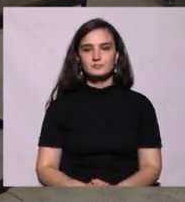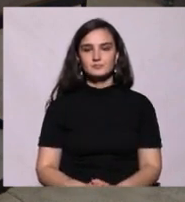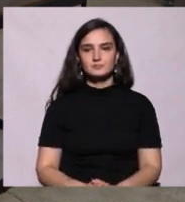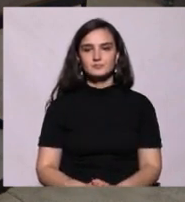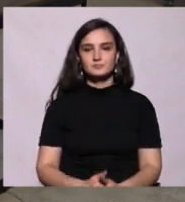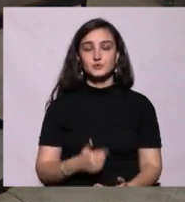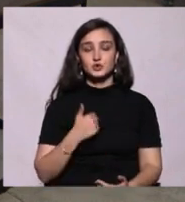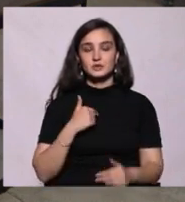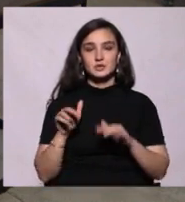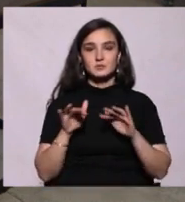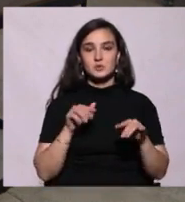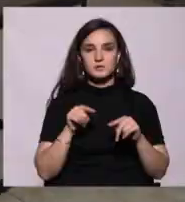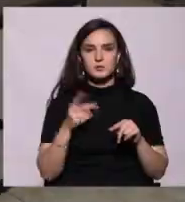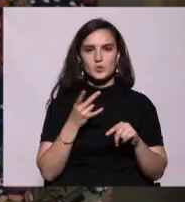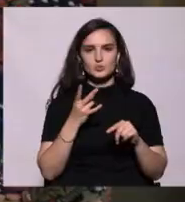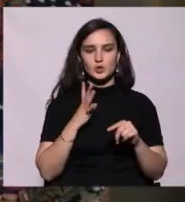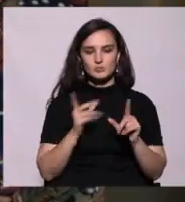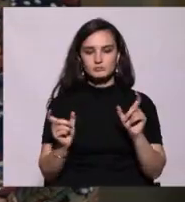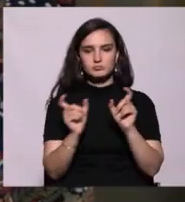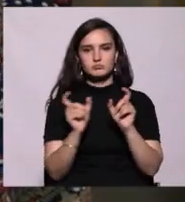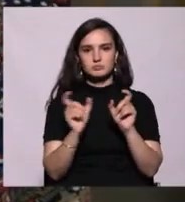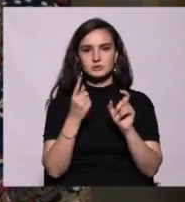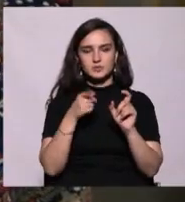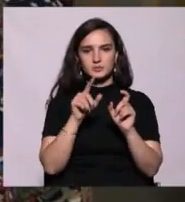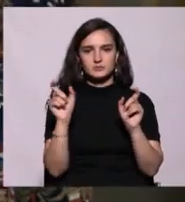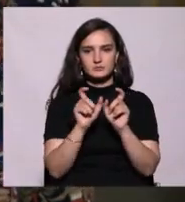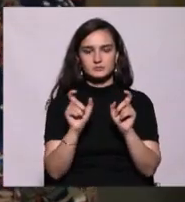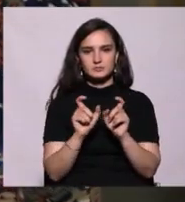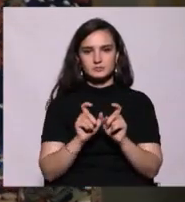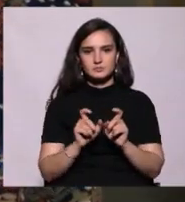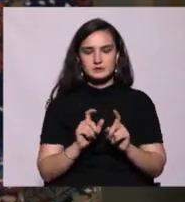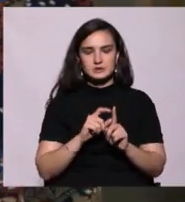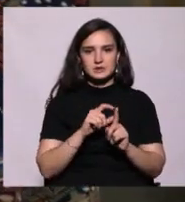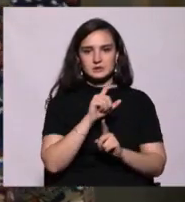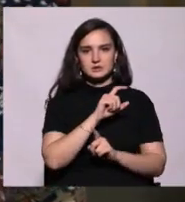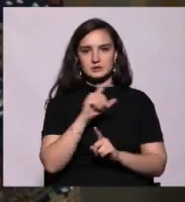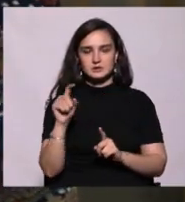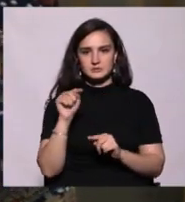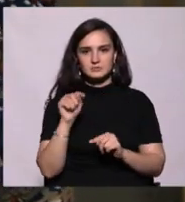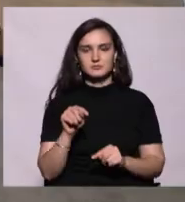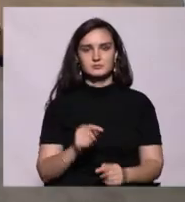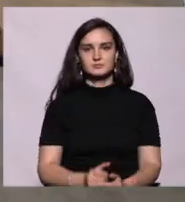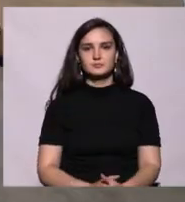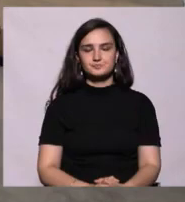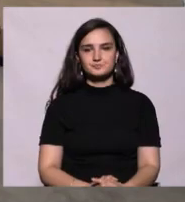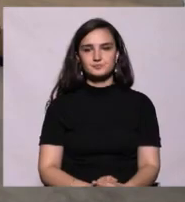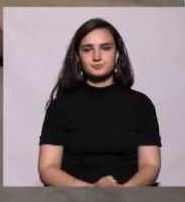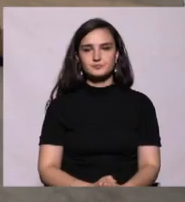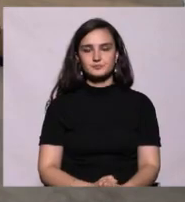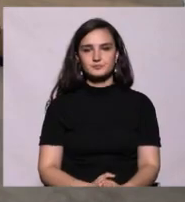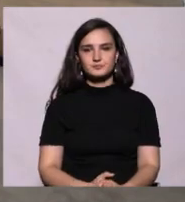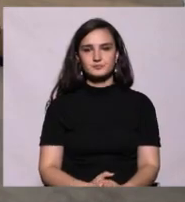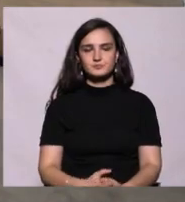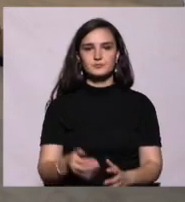In our activity, we need to match the number of the tips to the sentences given on the screen. So